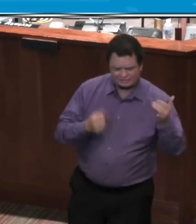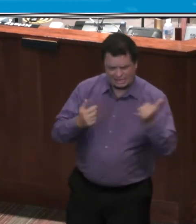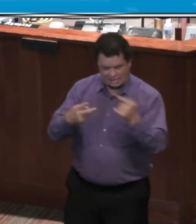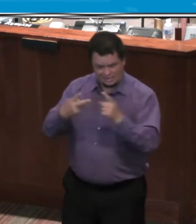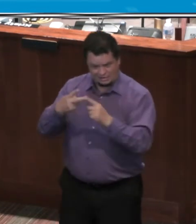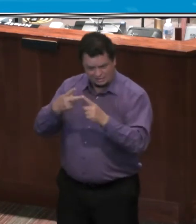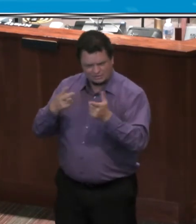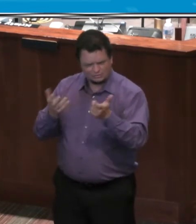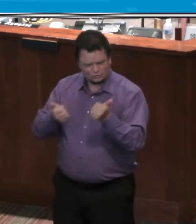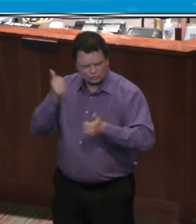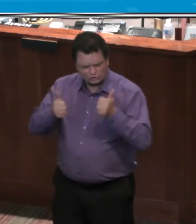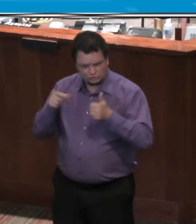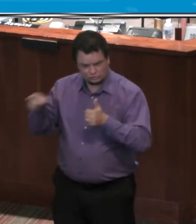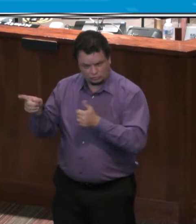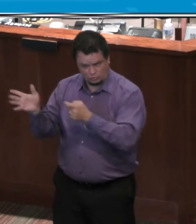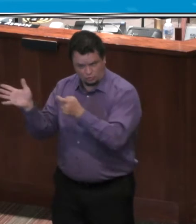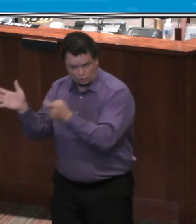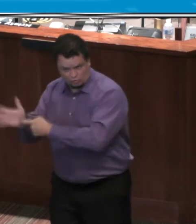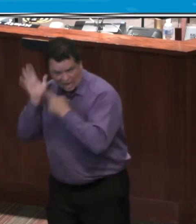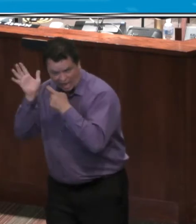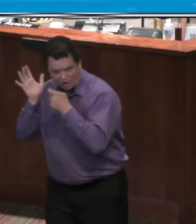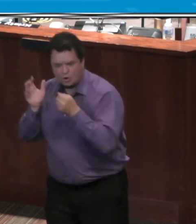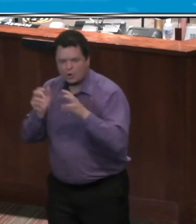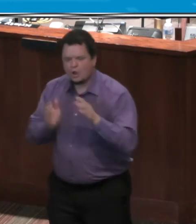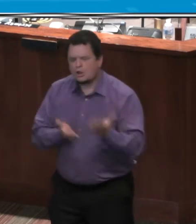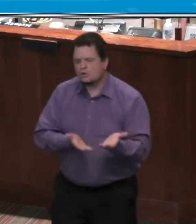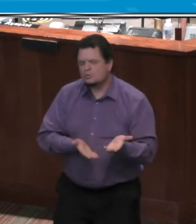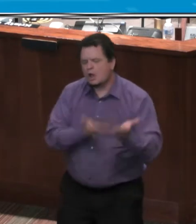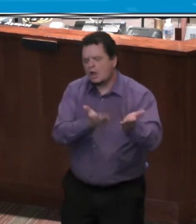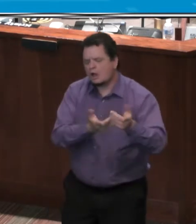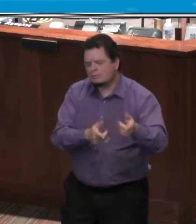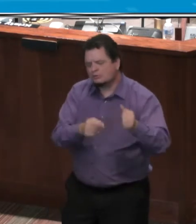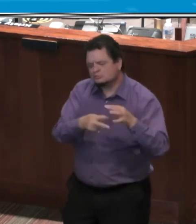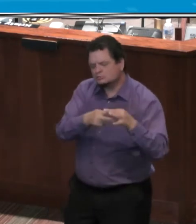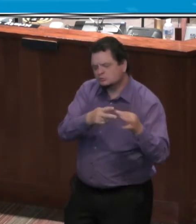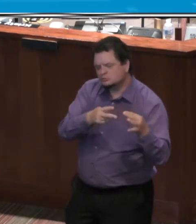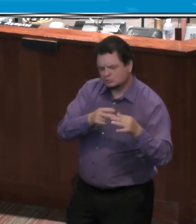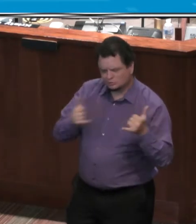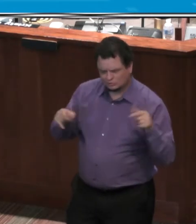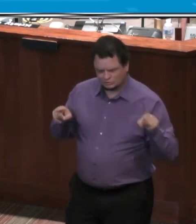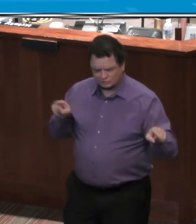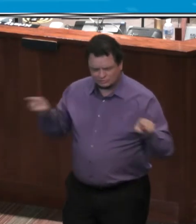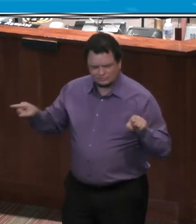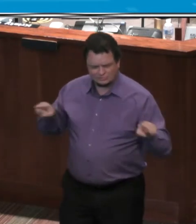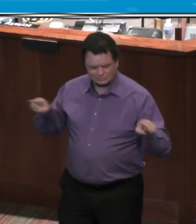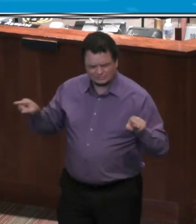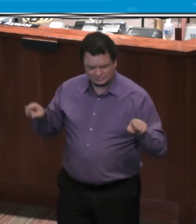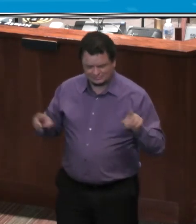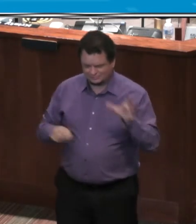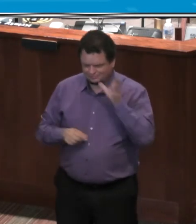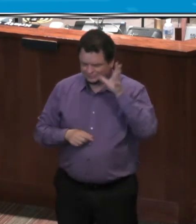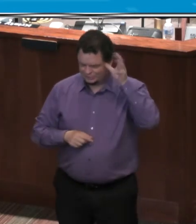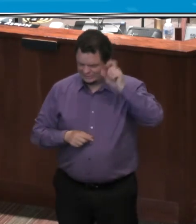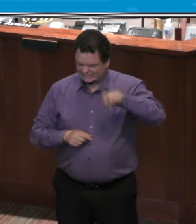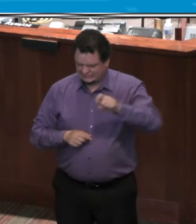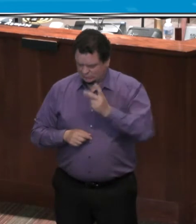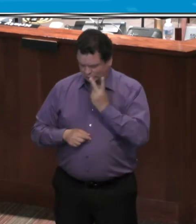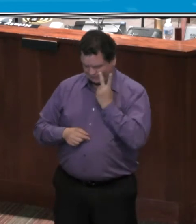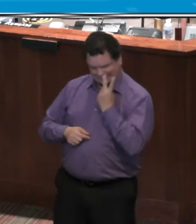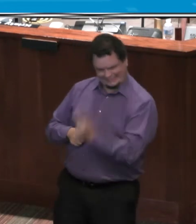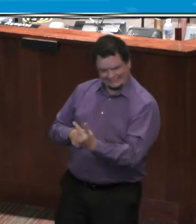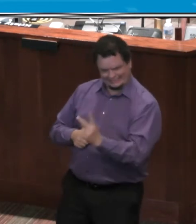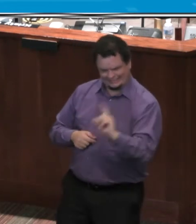know they're recommendations, but I want to be able to make sure the parents can see where that information is. A couple other